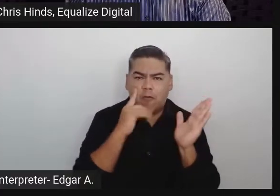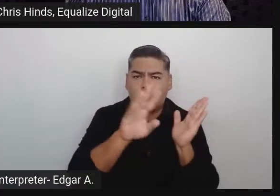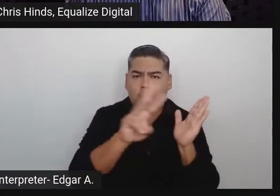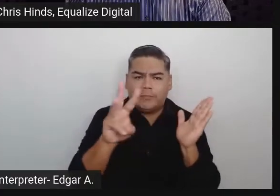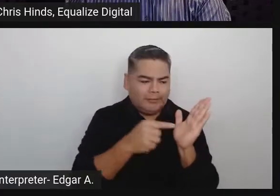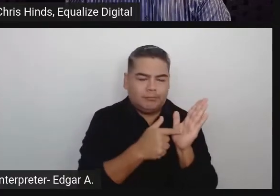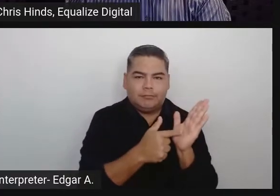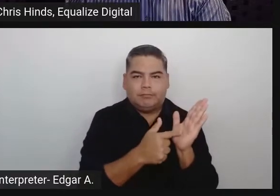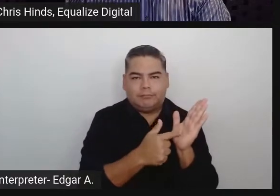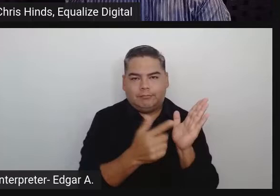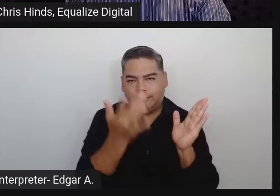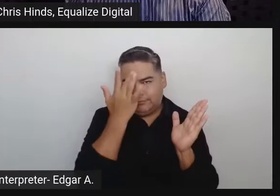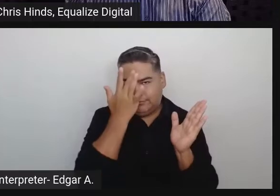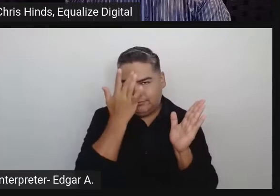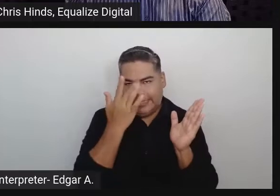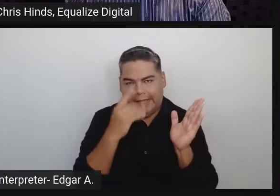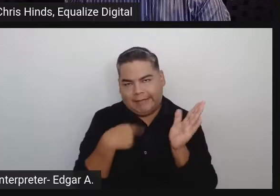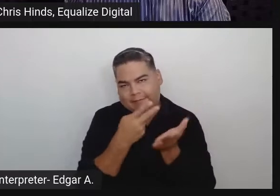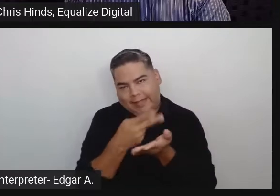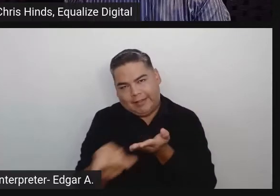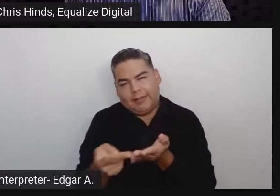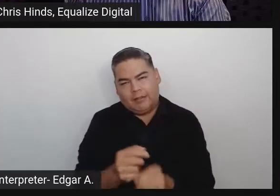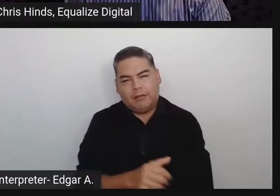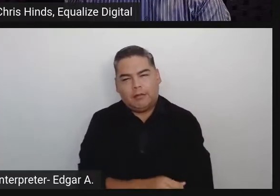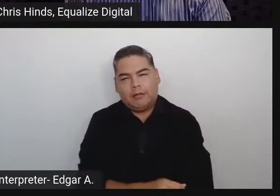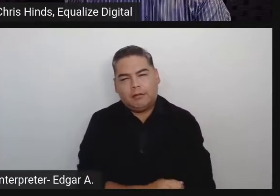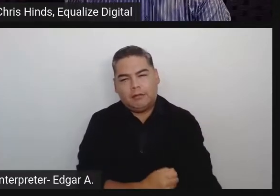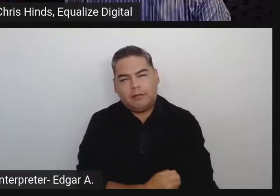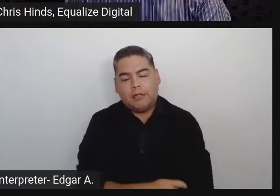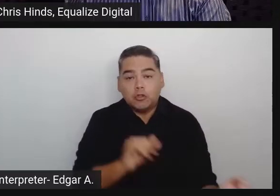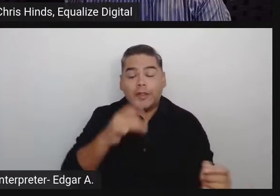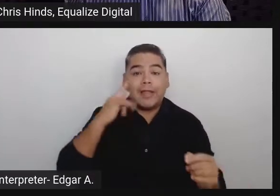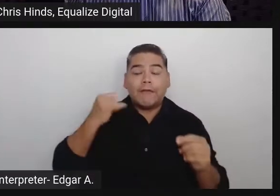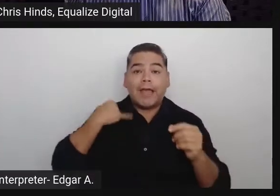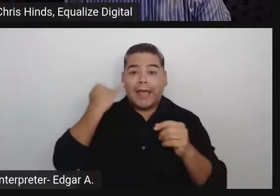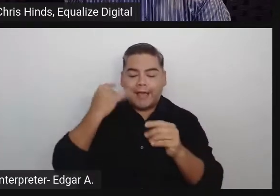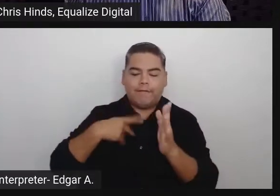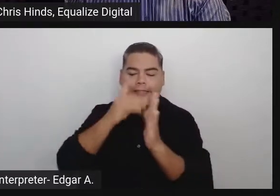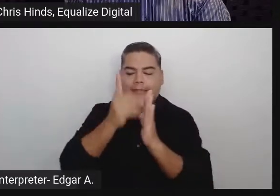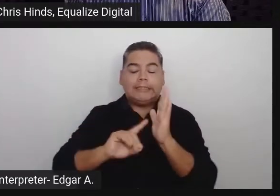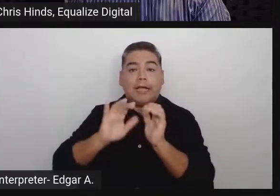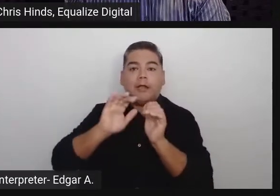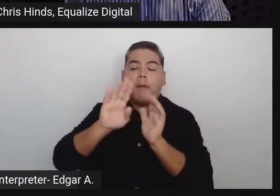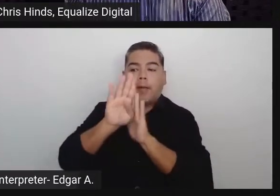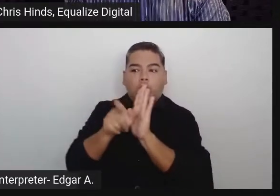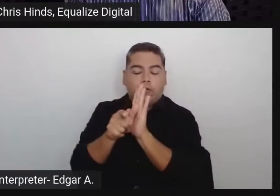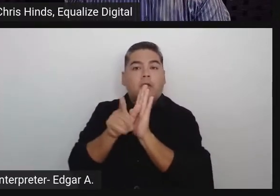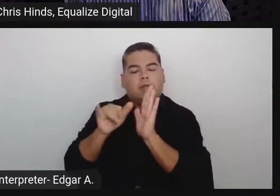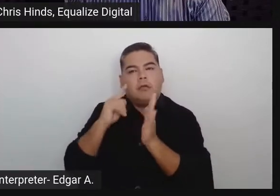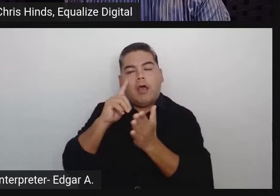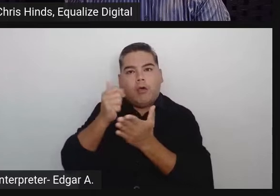design fail. So I think the fact that I have the design background helps, but I also